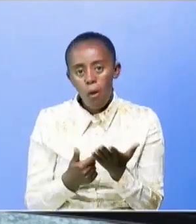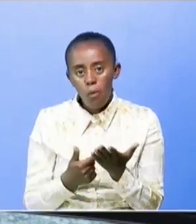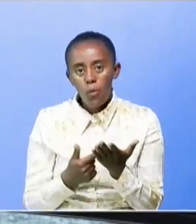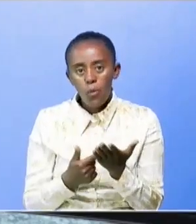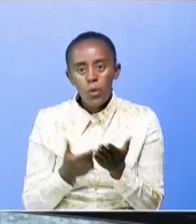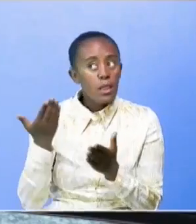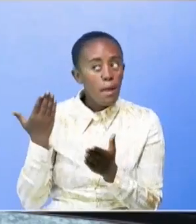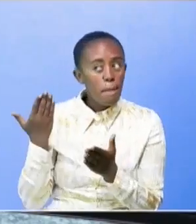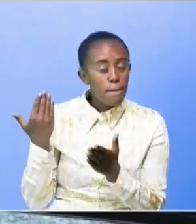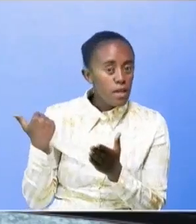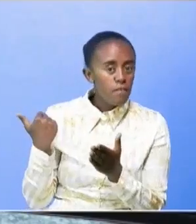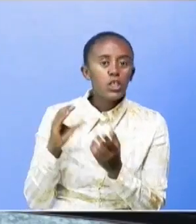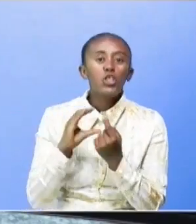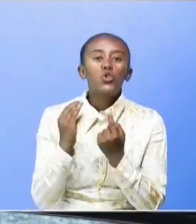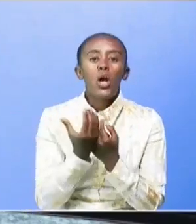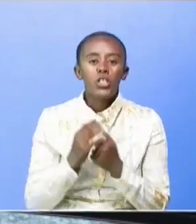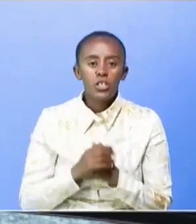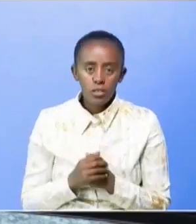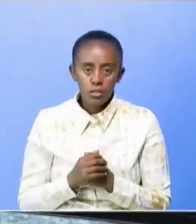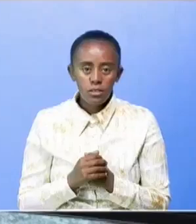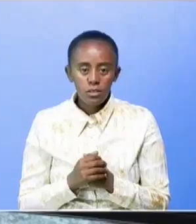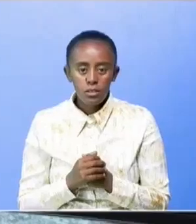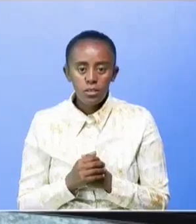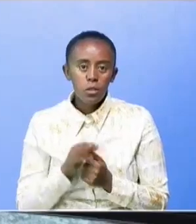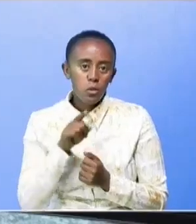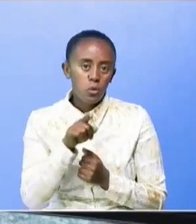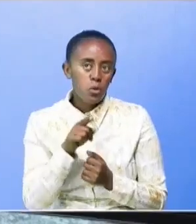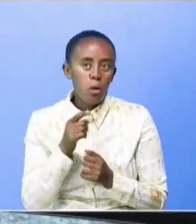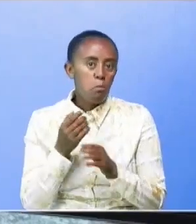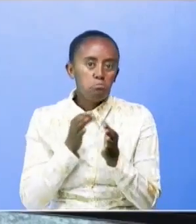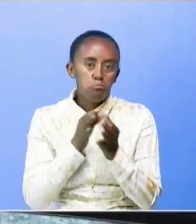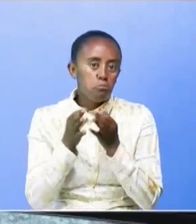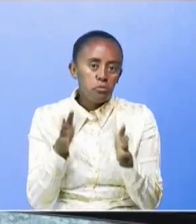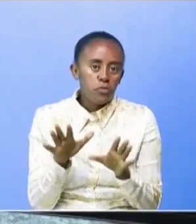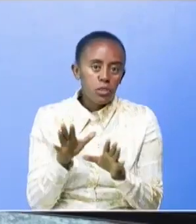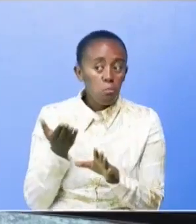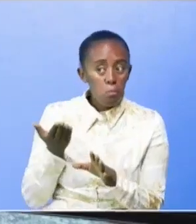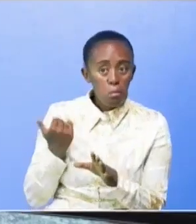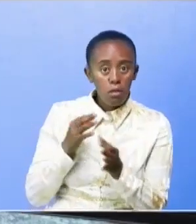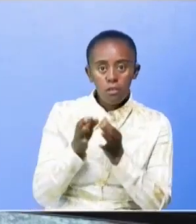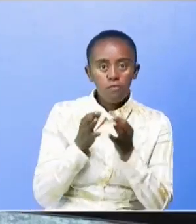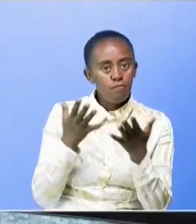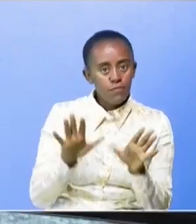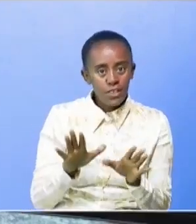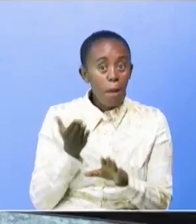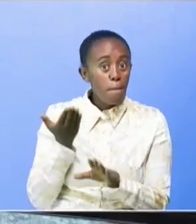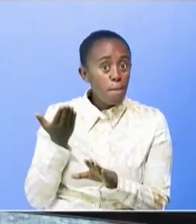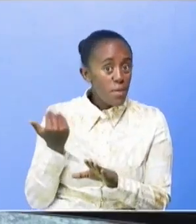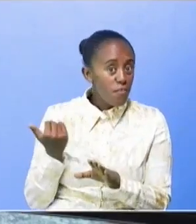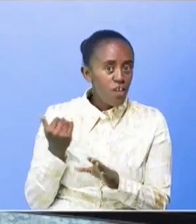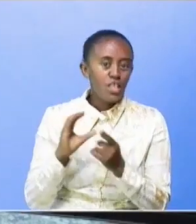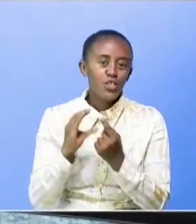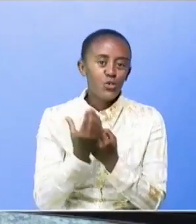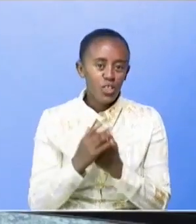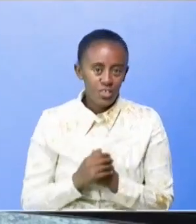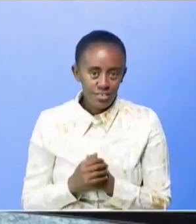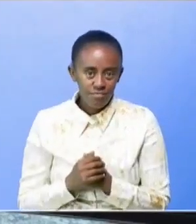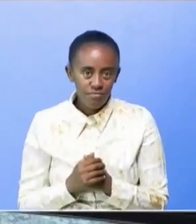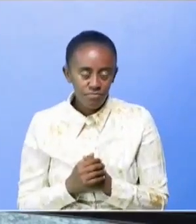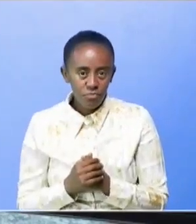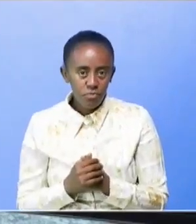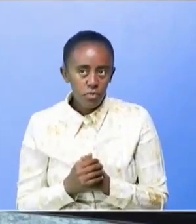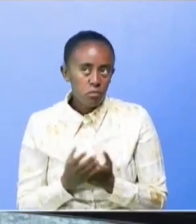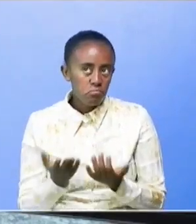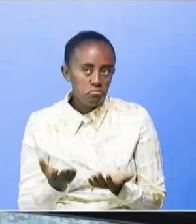in previous situations, that you have already mentioned these people in previous situations. So if